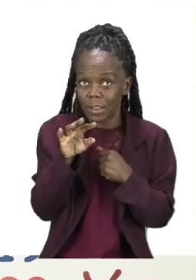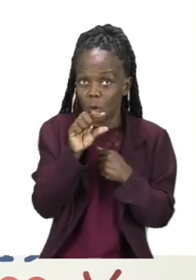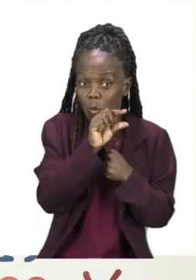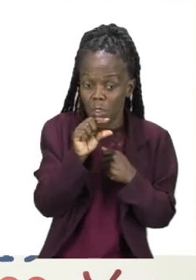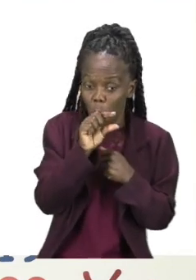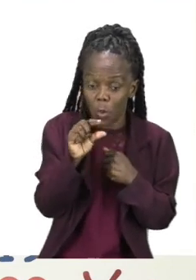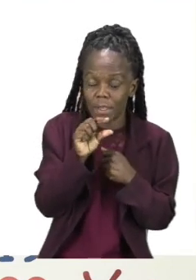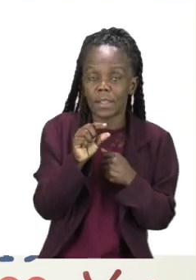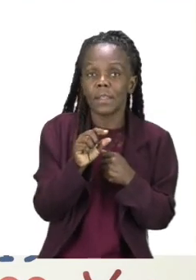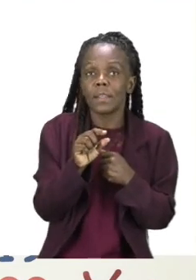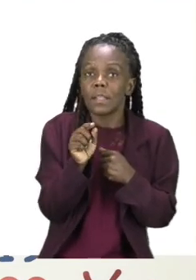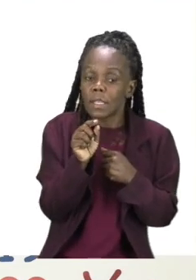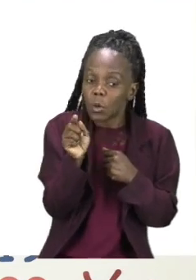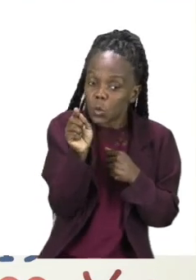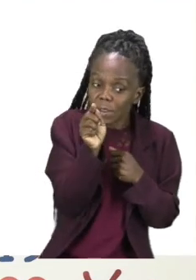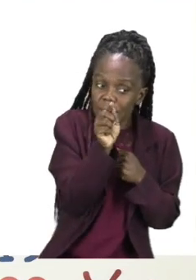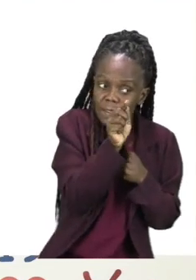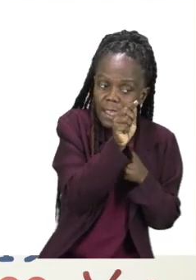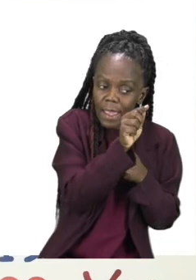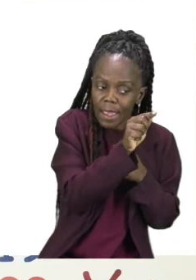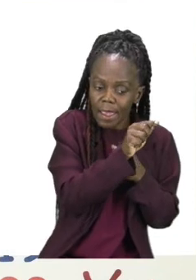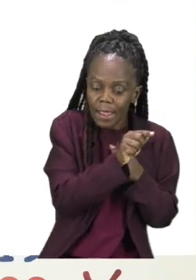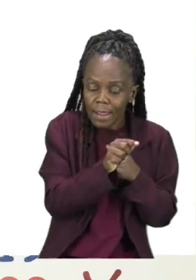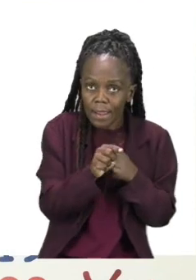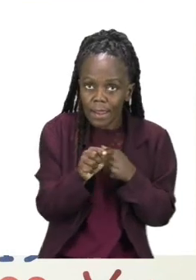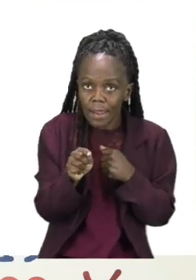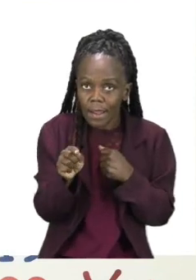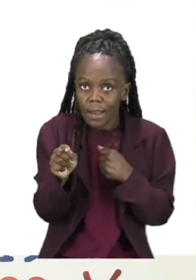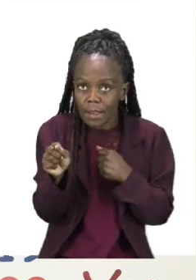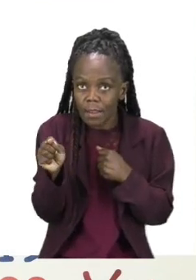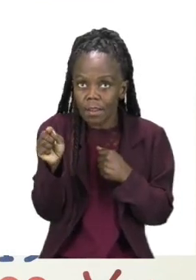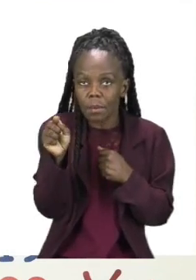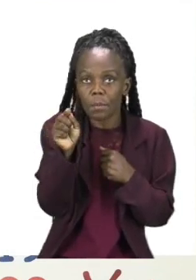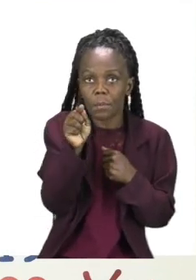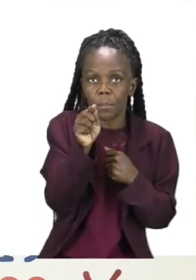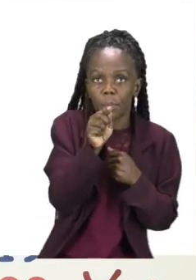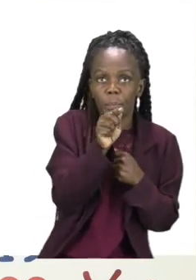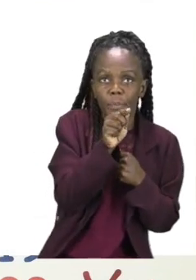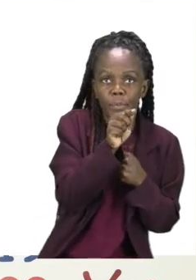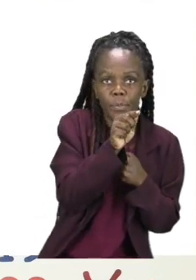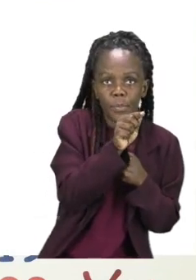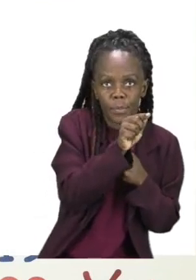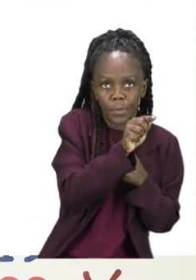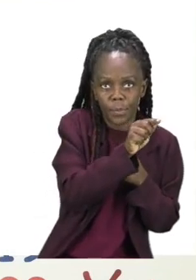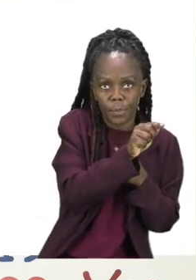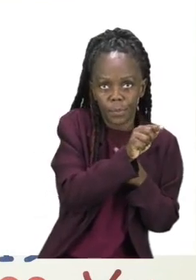We go right across to each of the boxes, circling around the